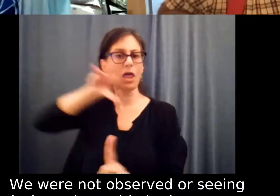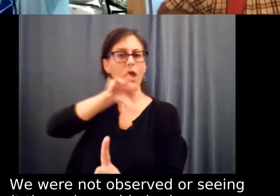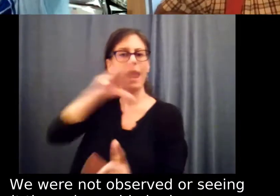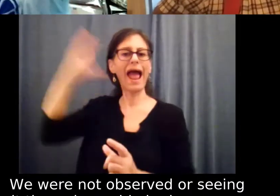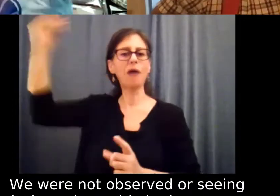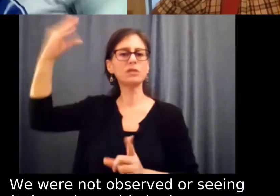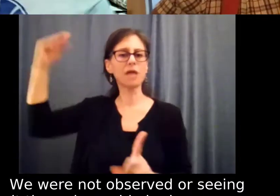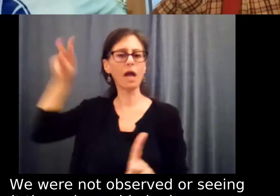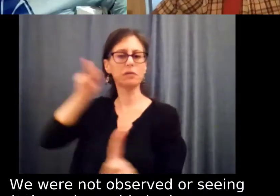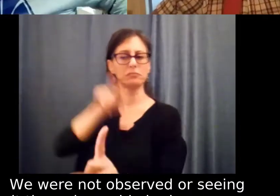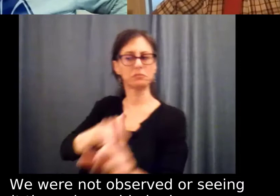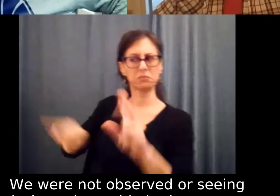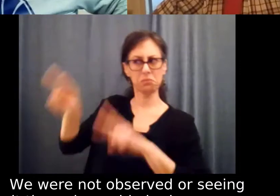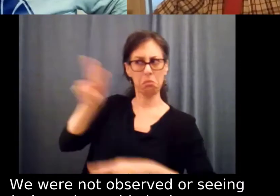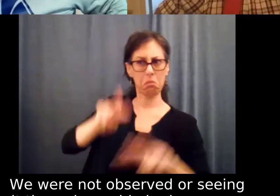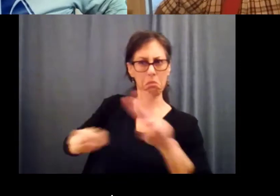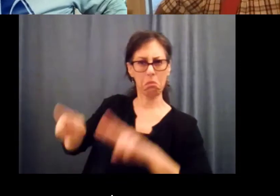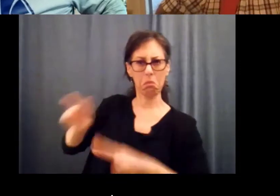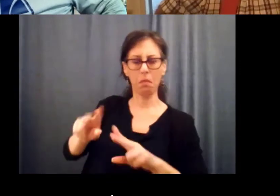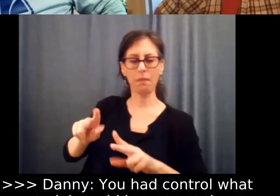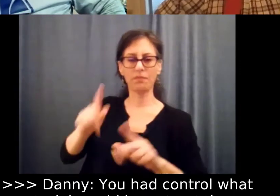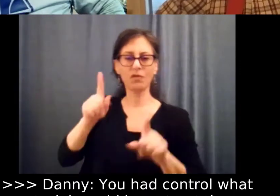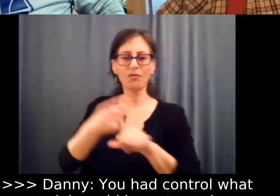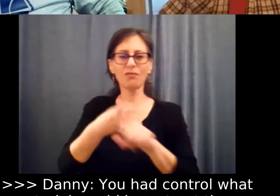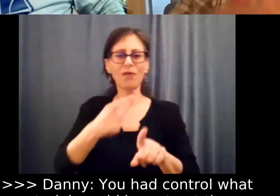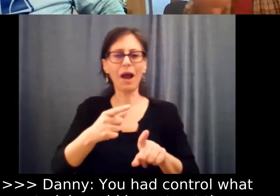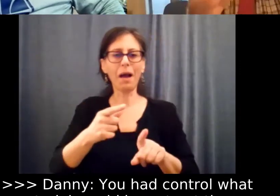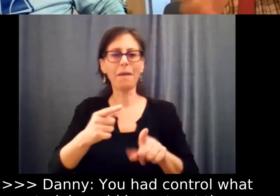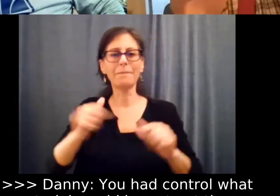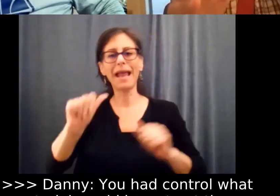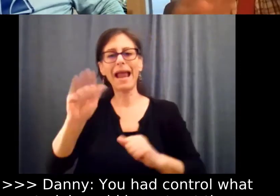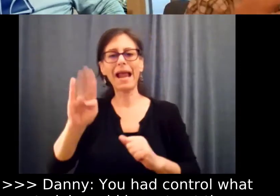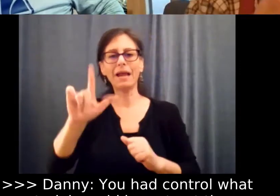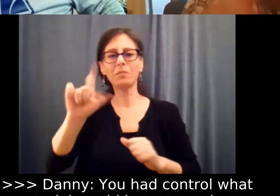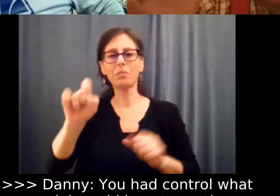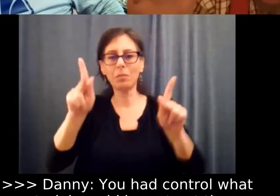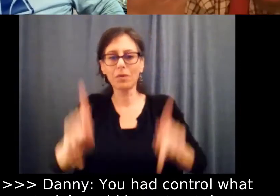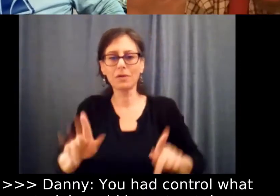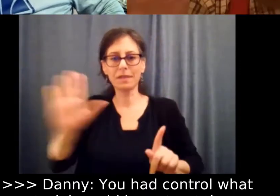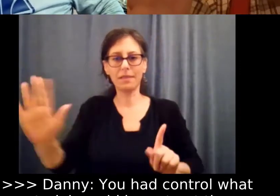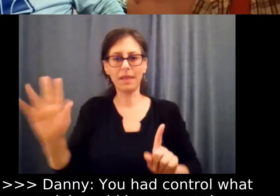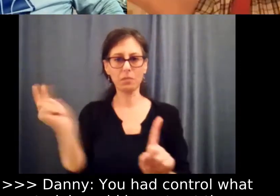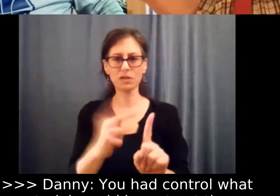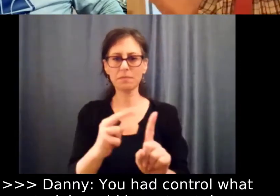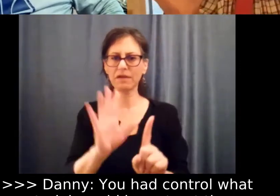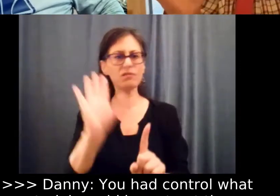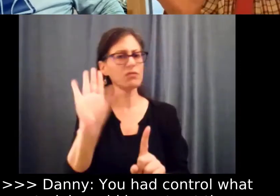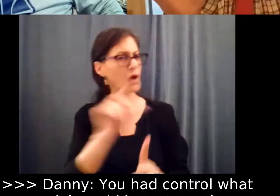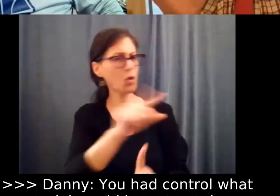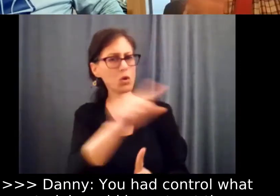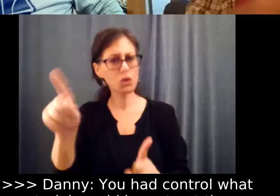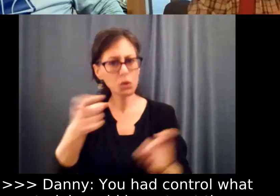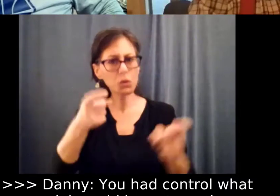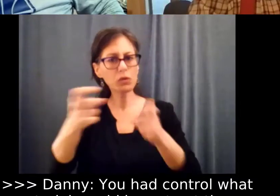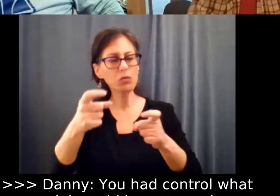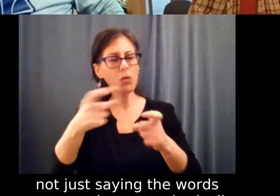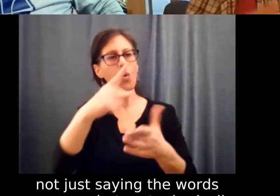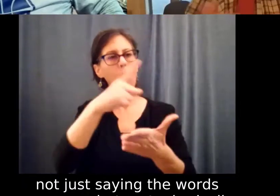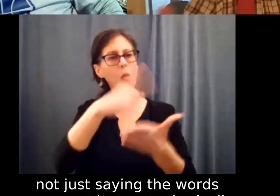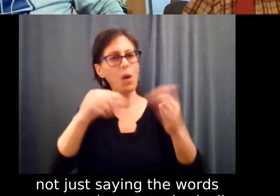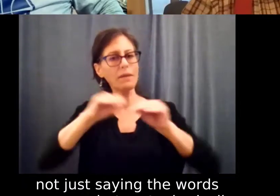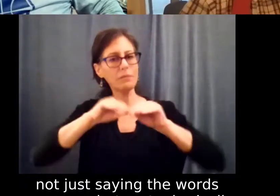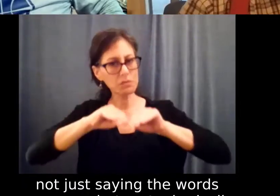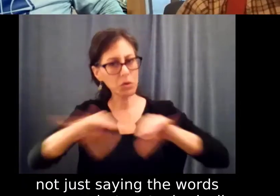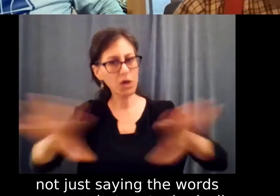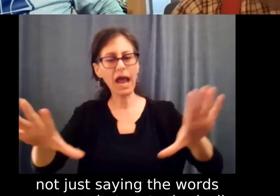through an able-bodied person's lens. Right. You had control too of what material was going to be put out there. You're